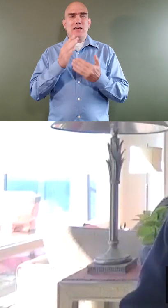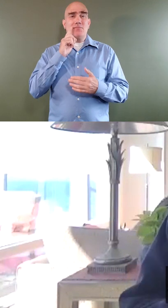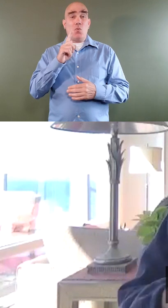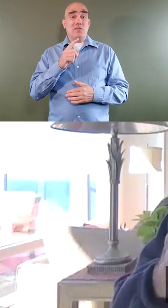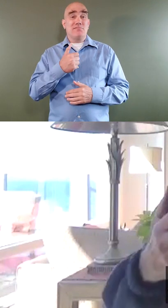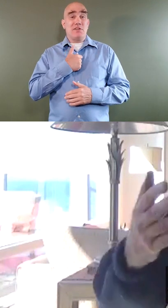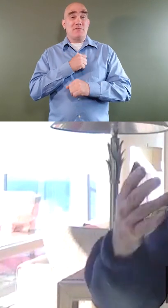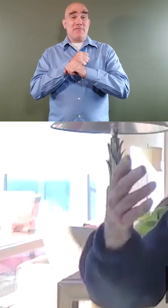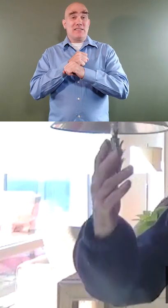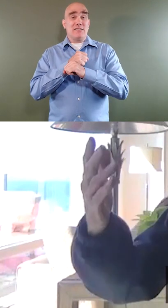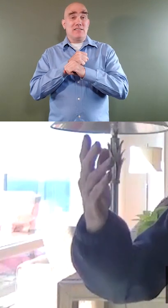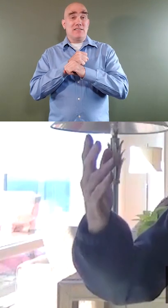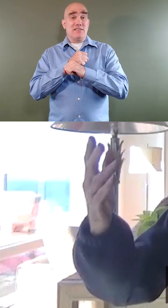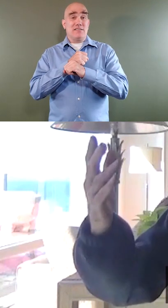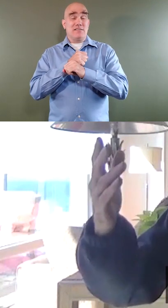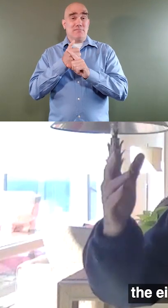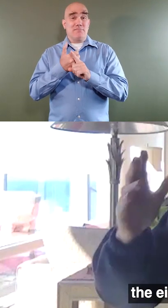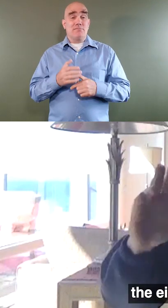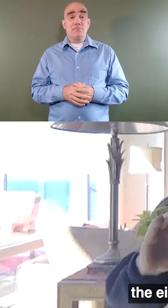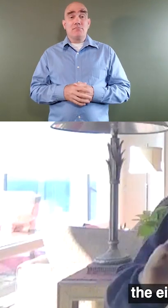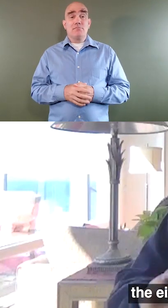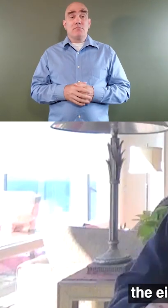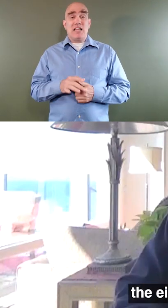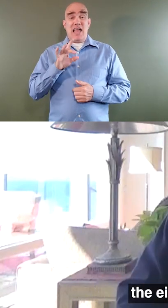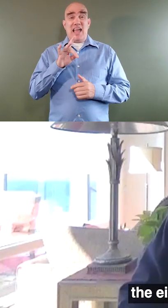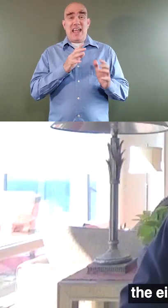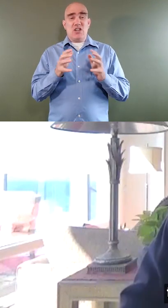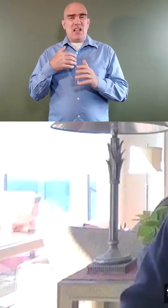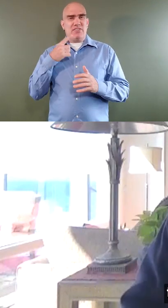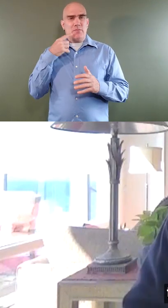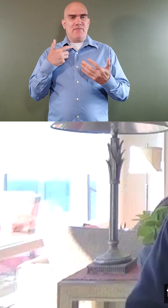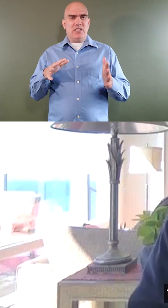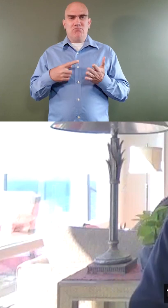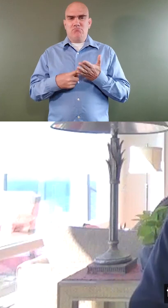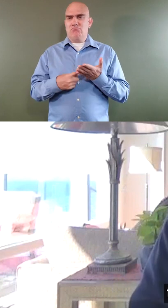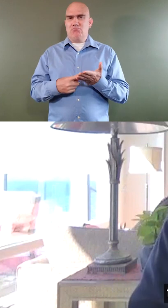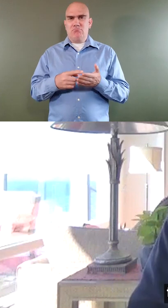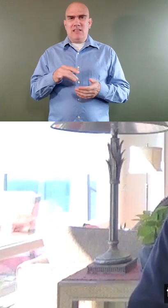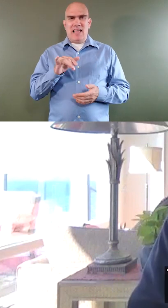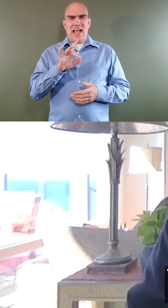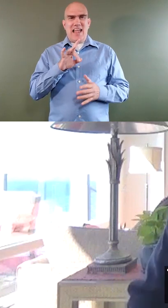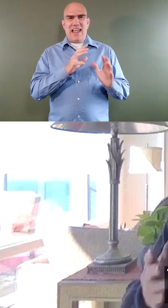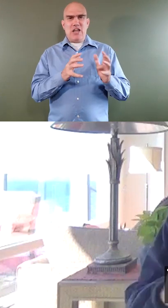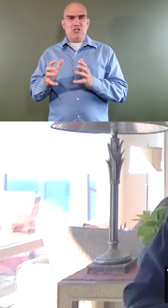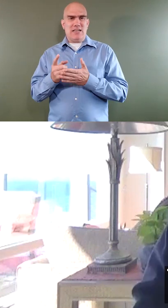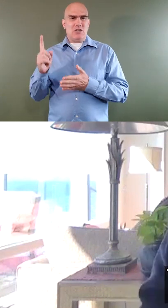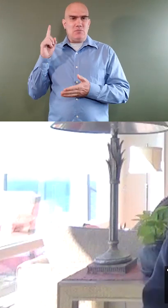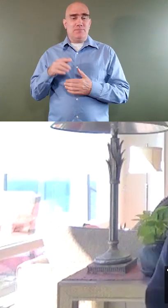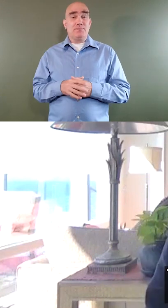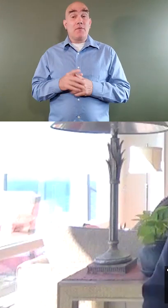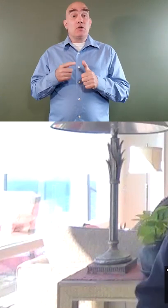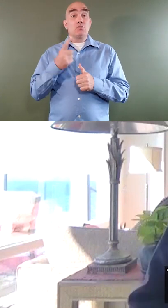your hands for self-defense. The 8 energies, I think we went over the 8 energies last week. The first one is peng,